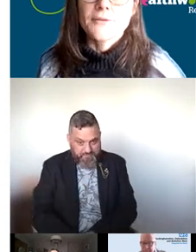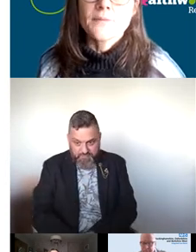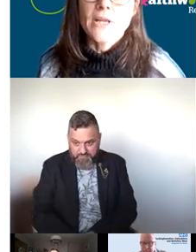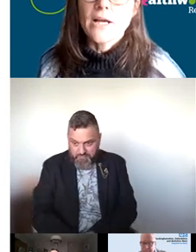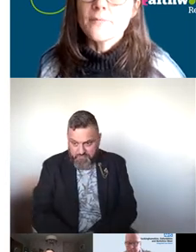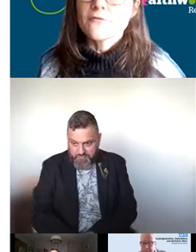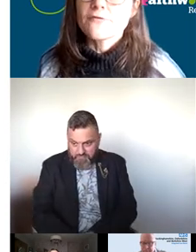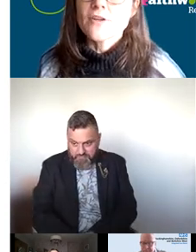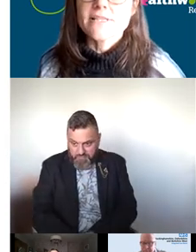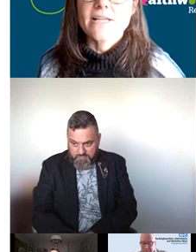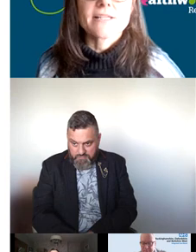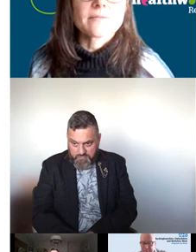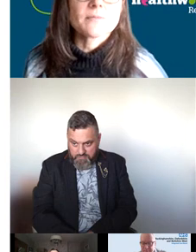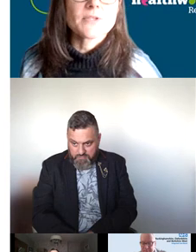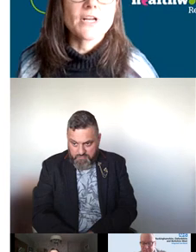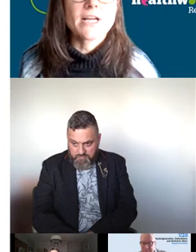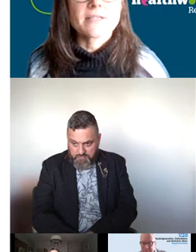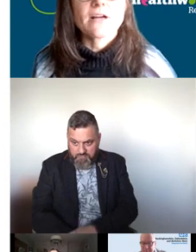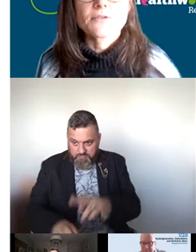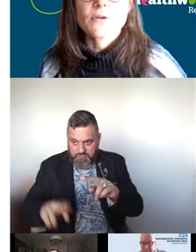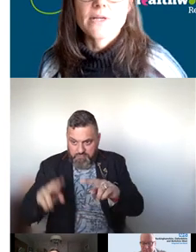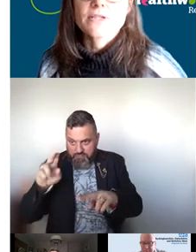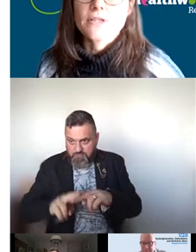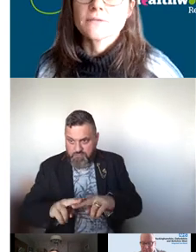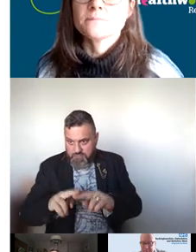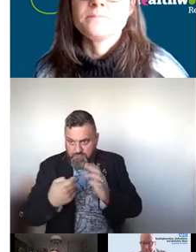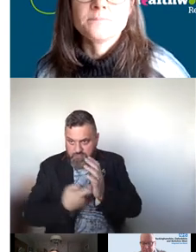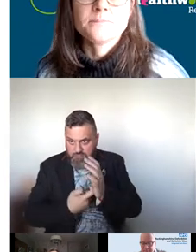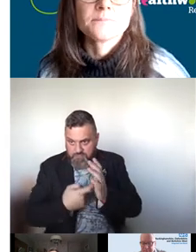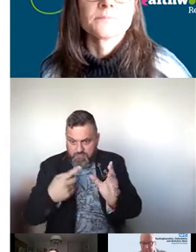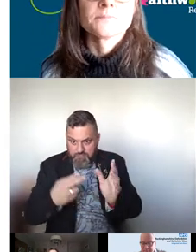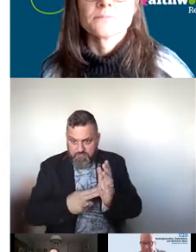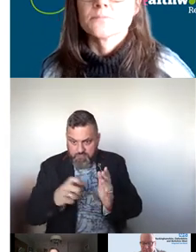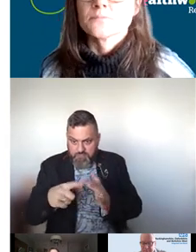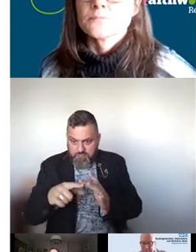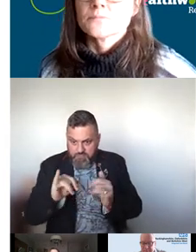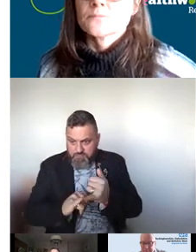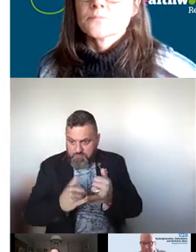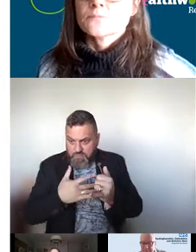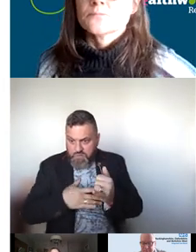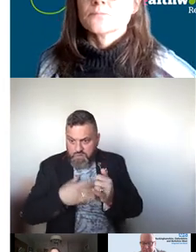Thank you. Francis, would you like to ask your question?